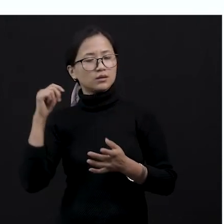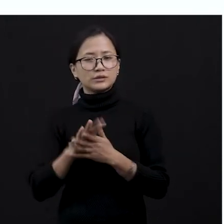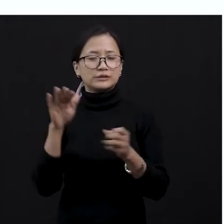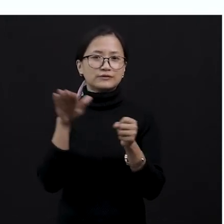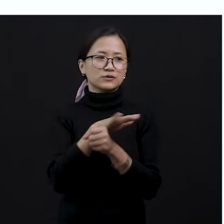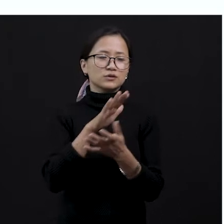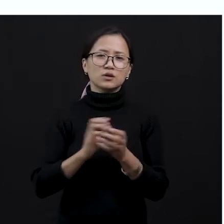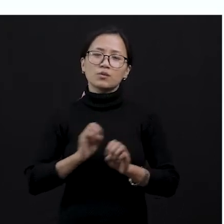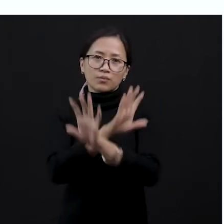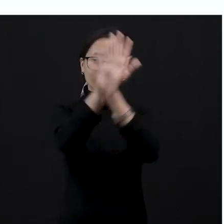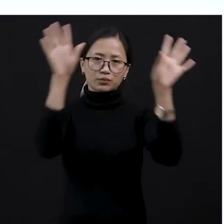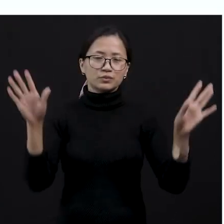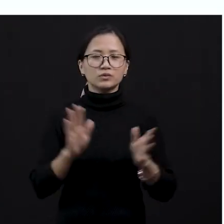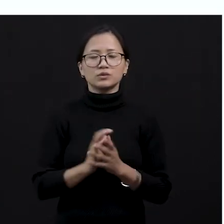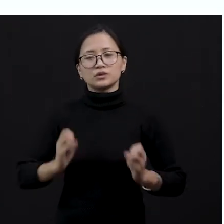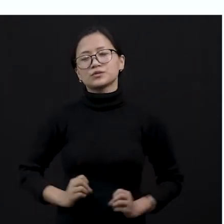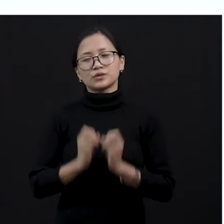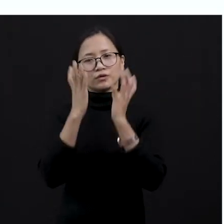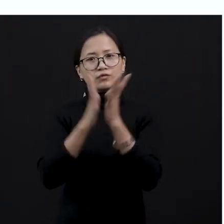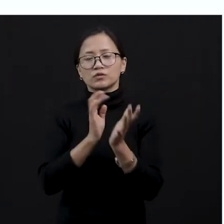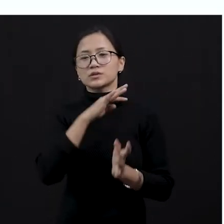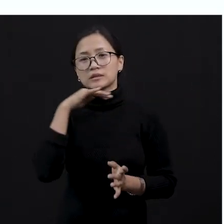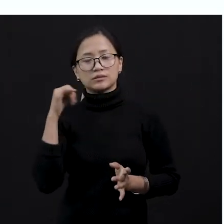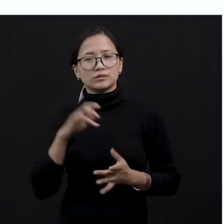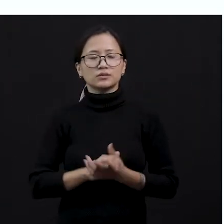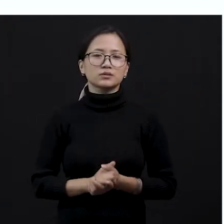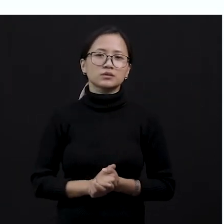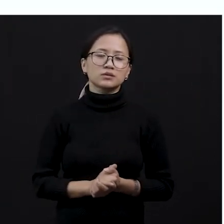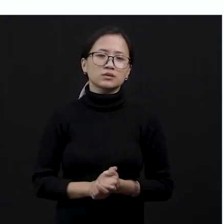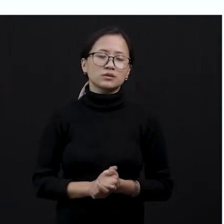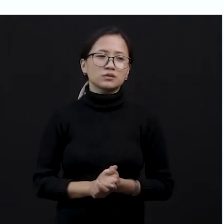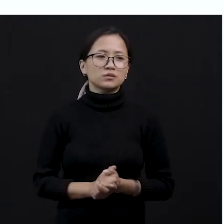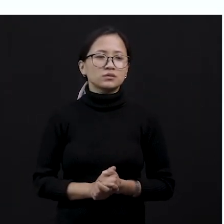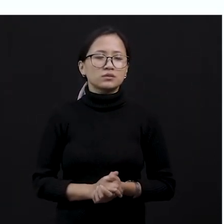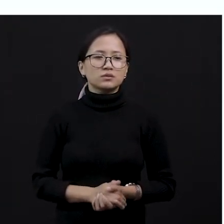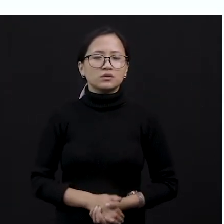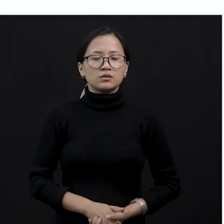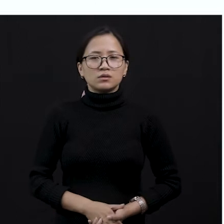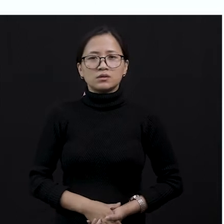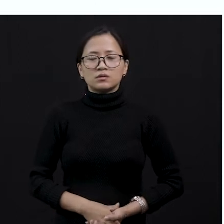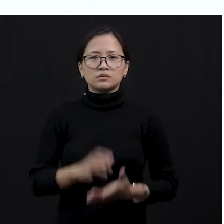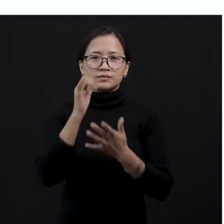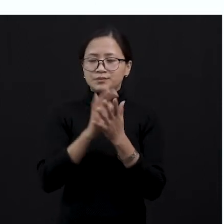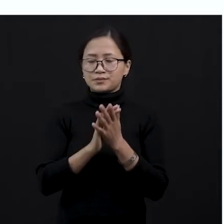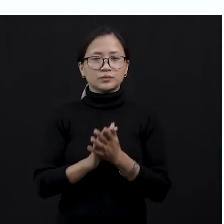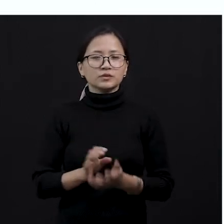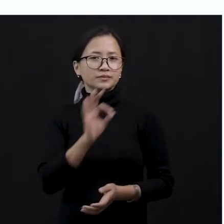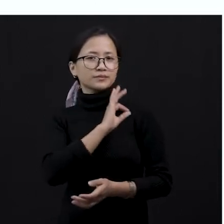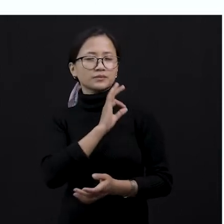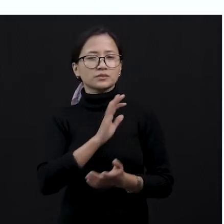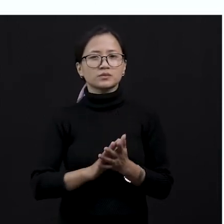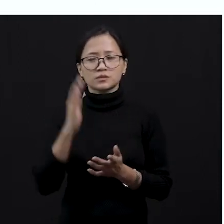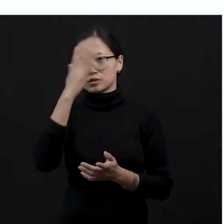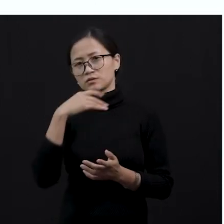has all the bright and joyful color, right? It is very bright, it is very lively, right? And that is why the boy also admire